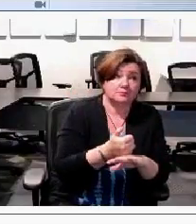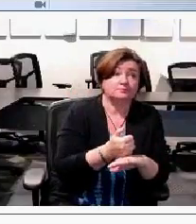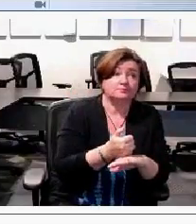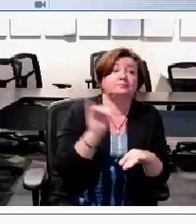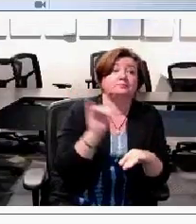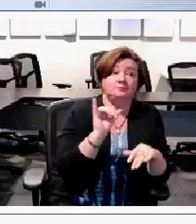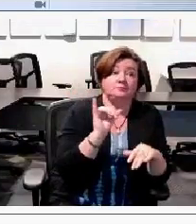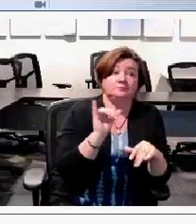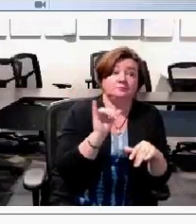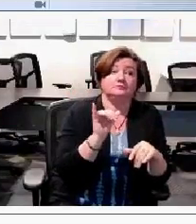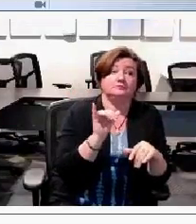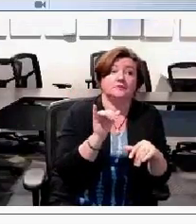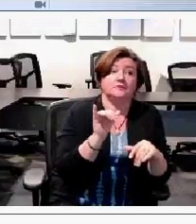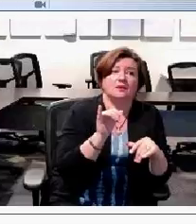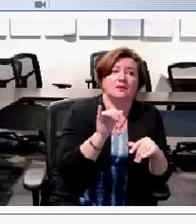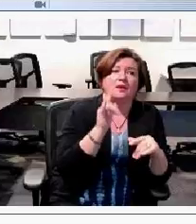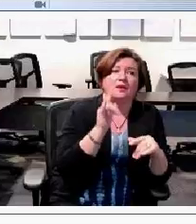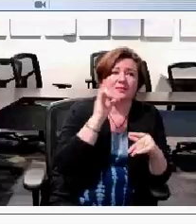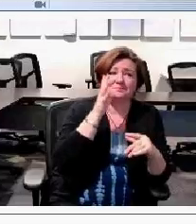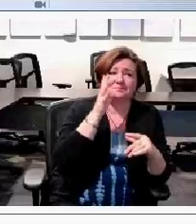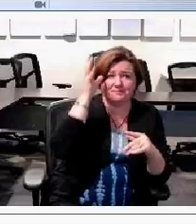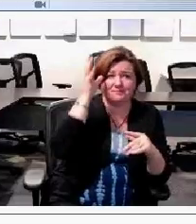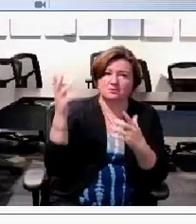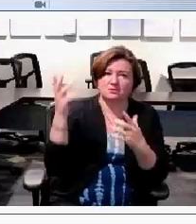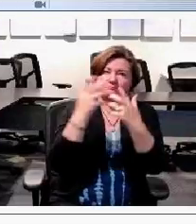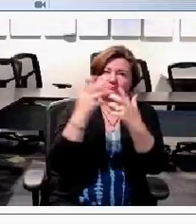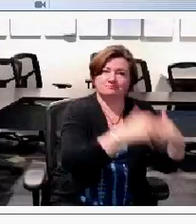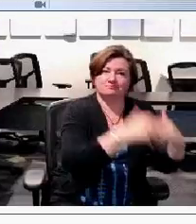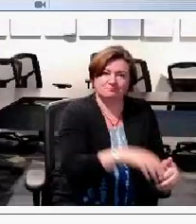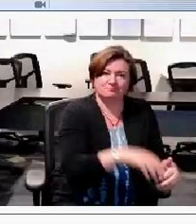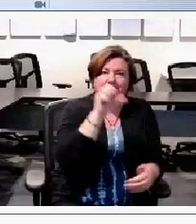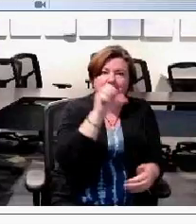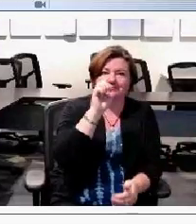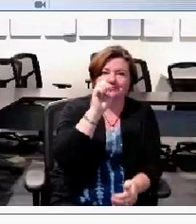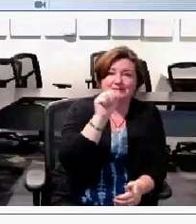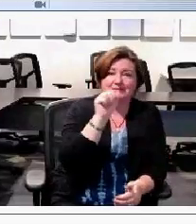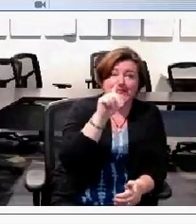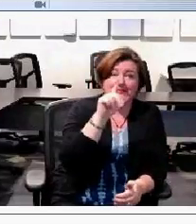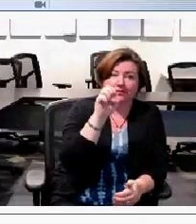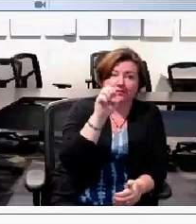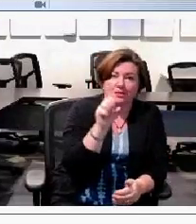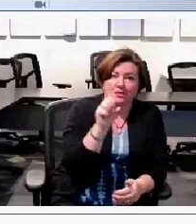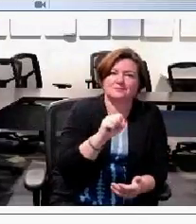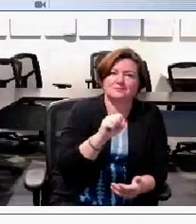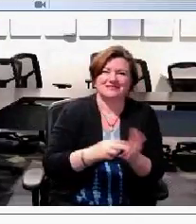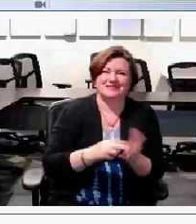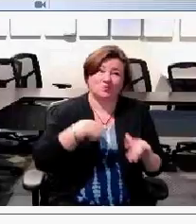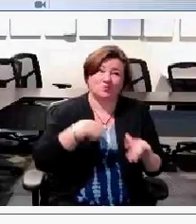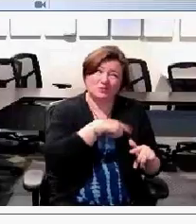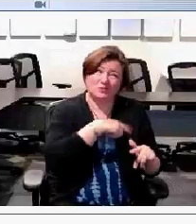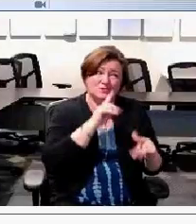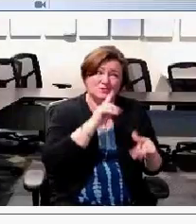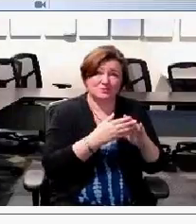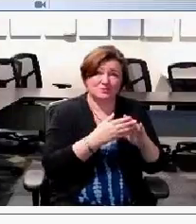comments about the seamless for parents. And this is something we, I think, as a community really need to strive for. We have many